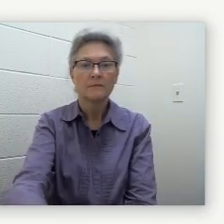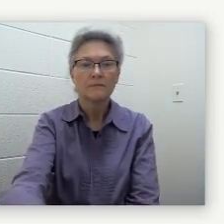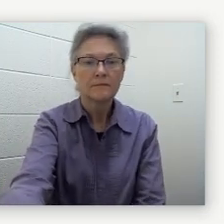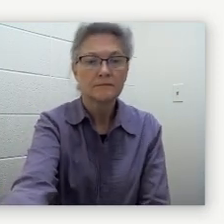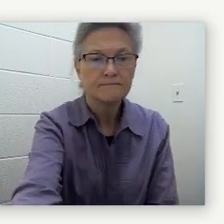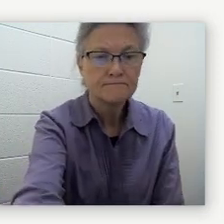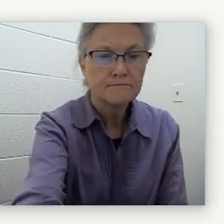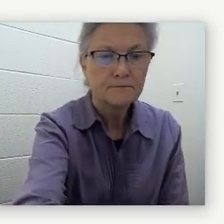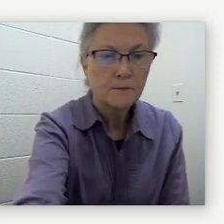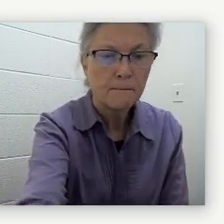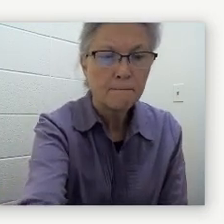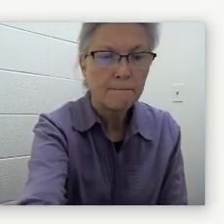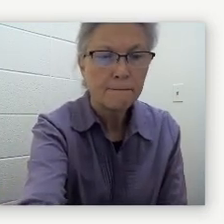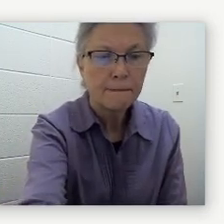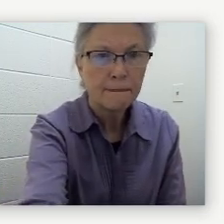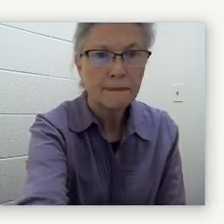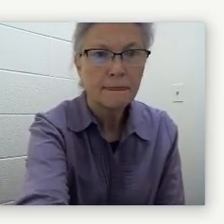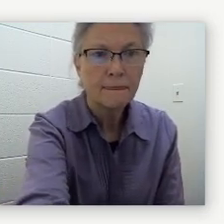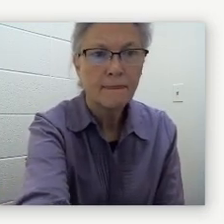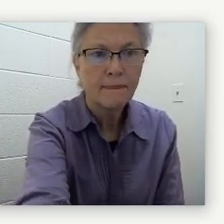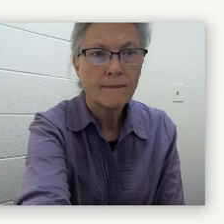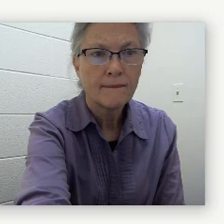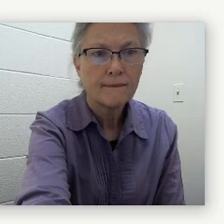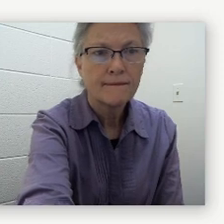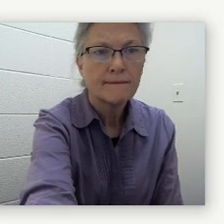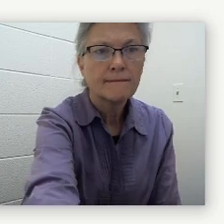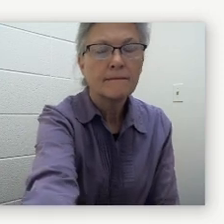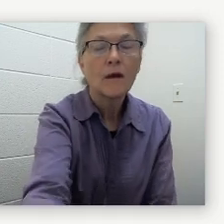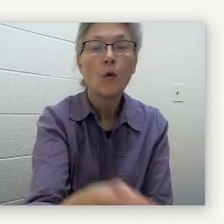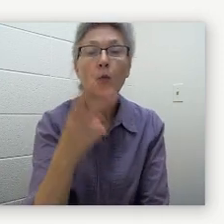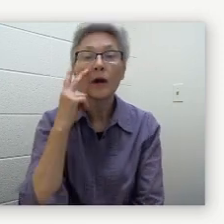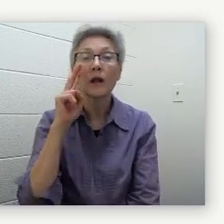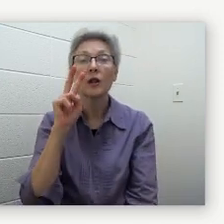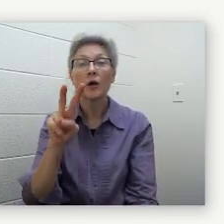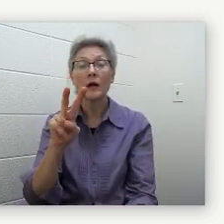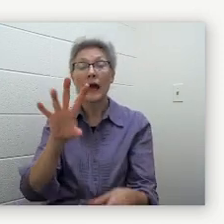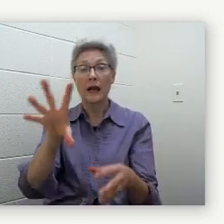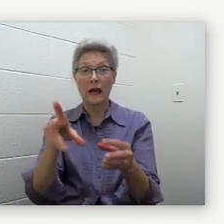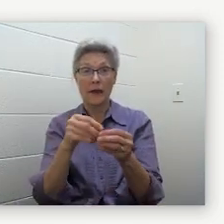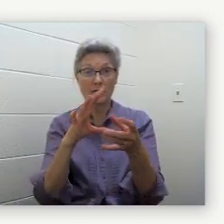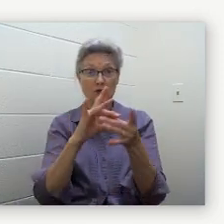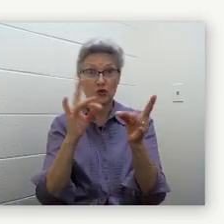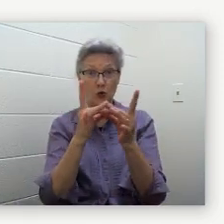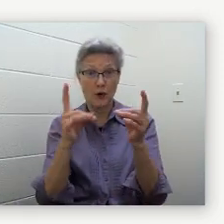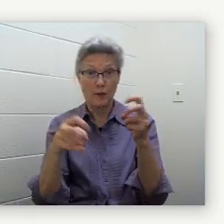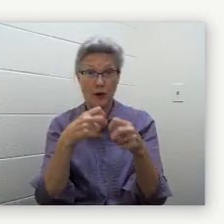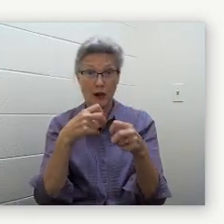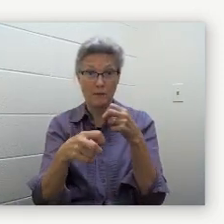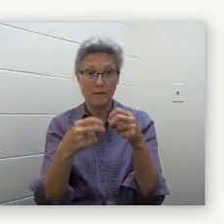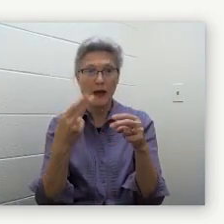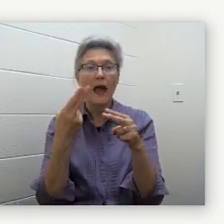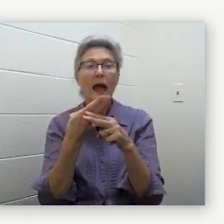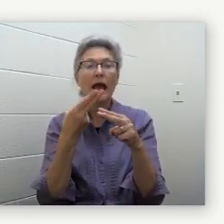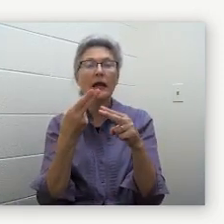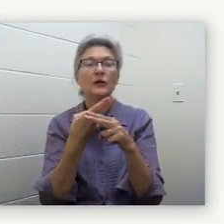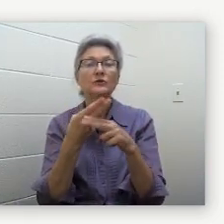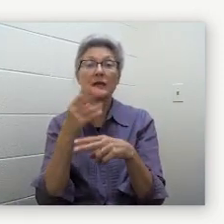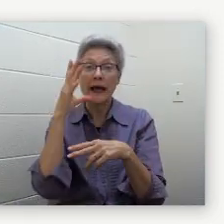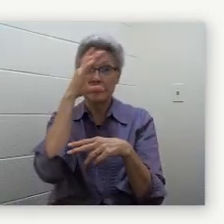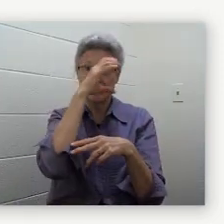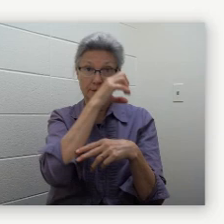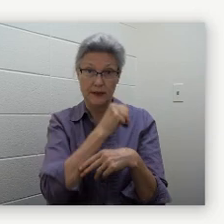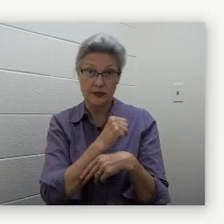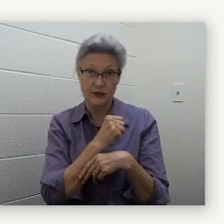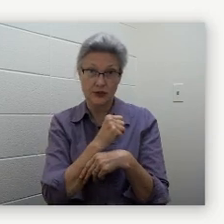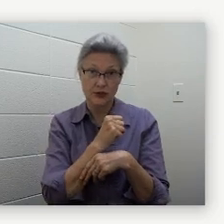take a look at another word problem and use estimation to solve this one as well. So this says all 24 light bulbs in